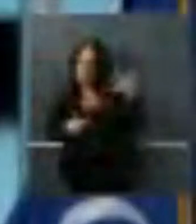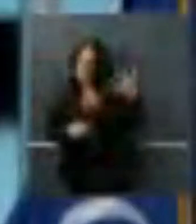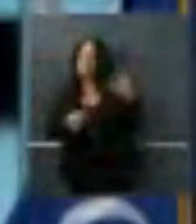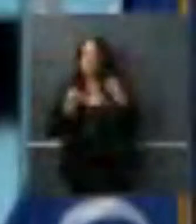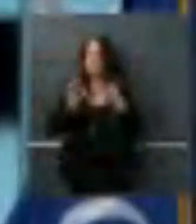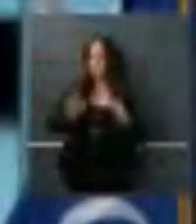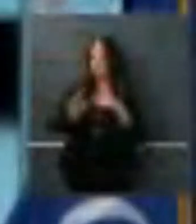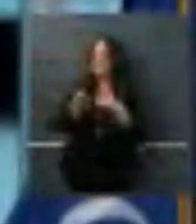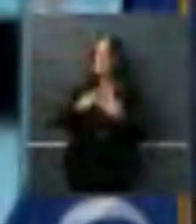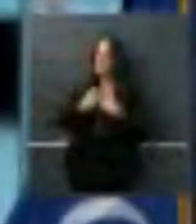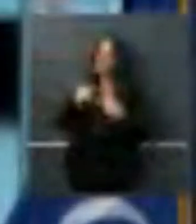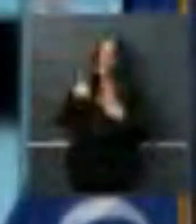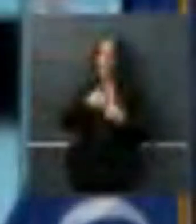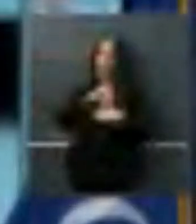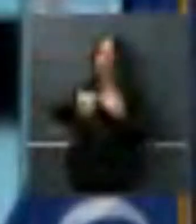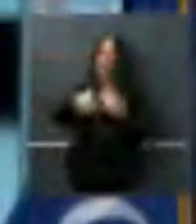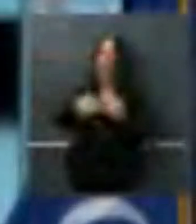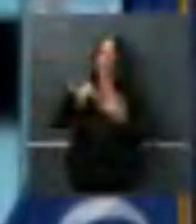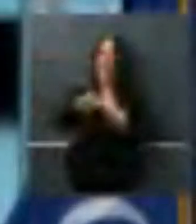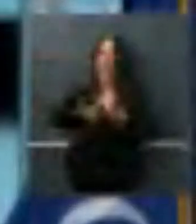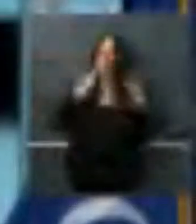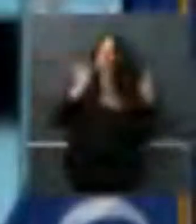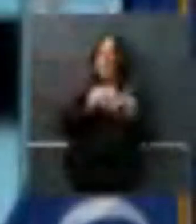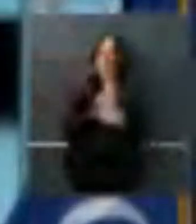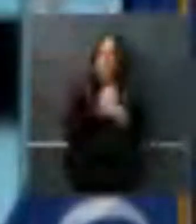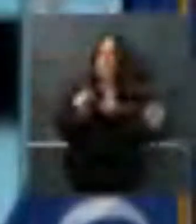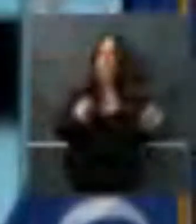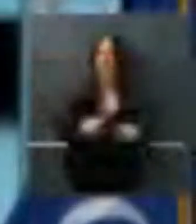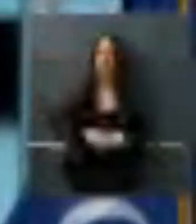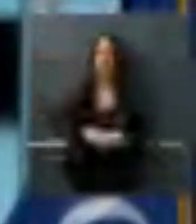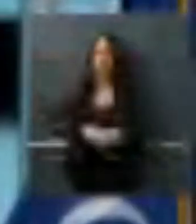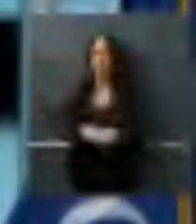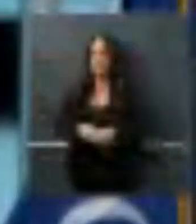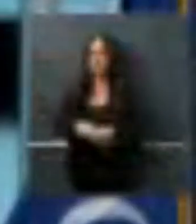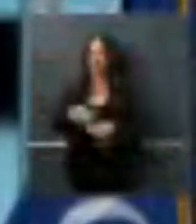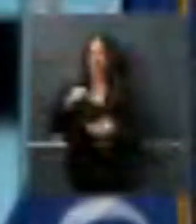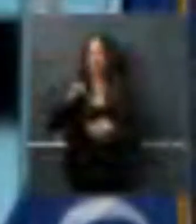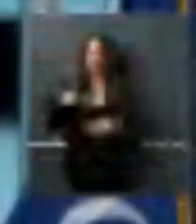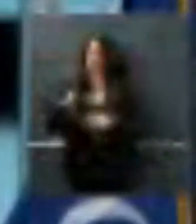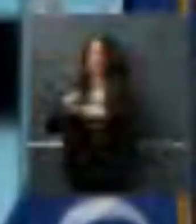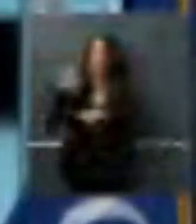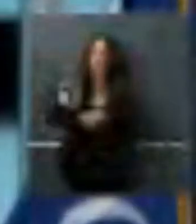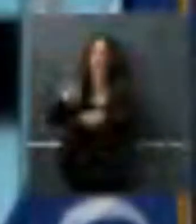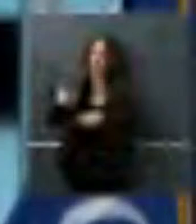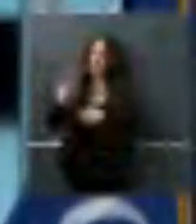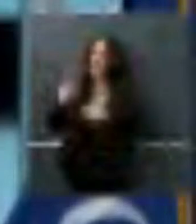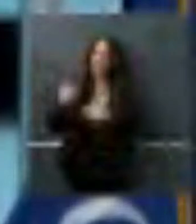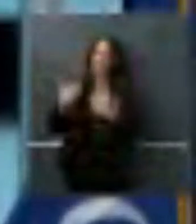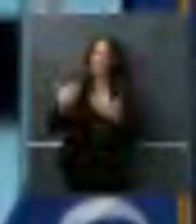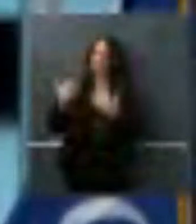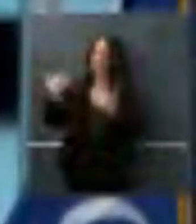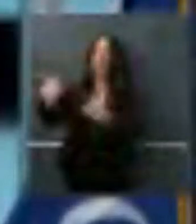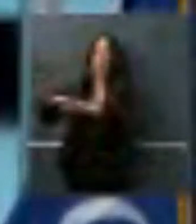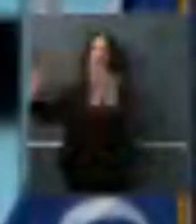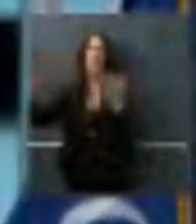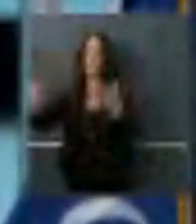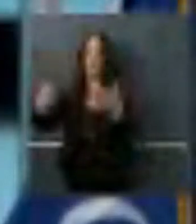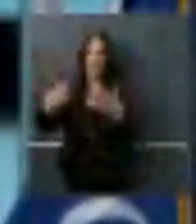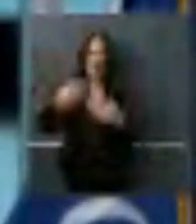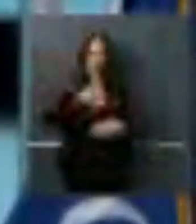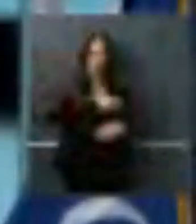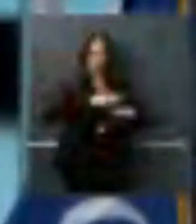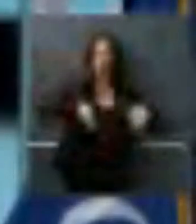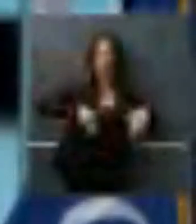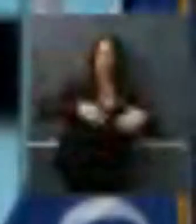folks down that get ahead of themselves, only to find that perhaps they went too soon, too fast. I don't even need to remind you,